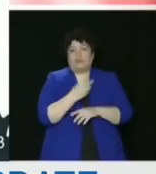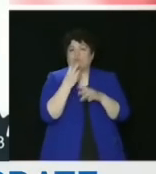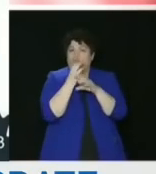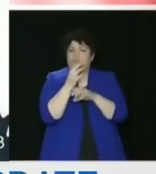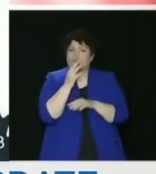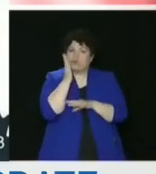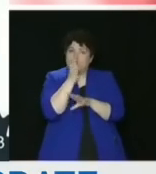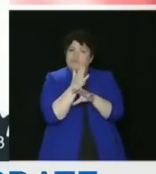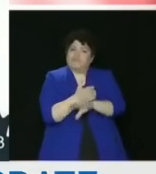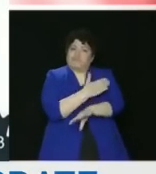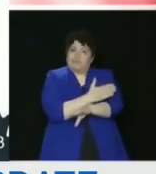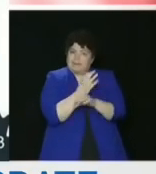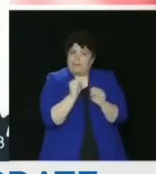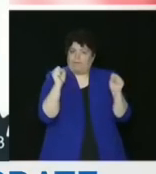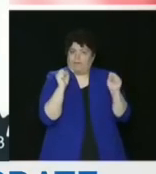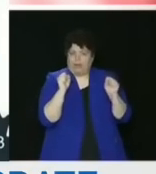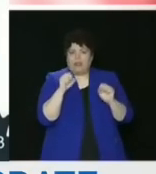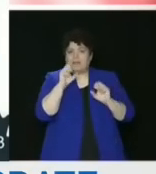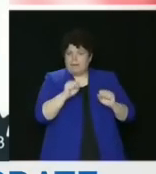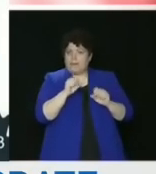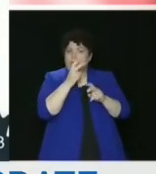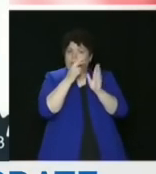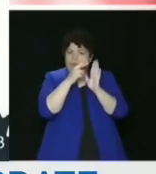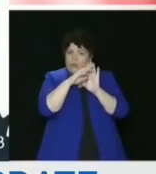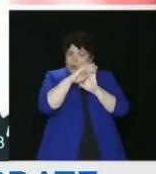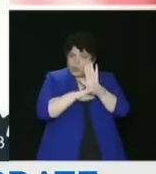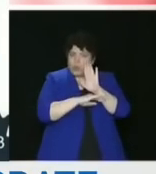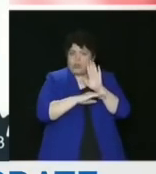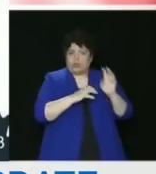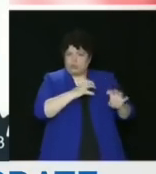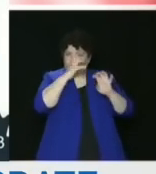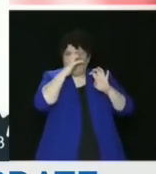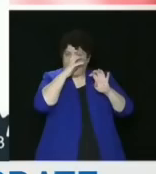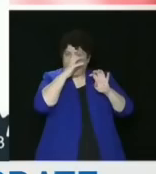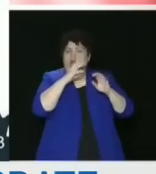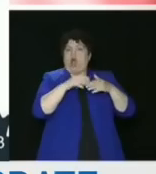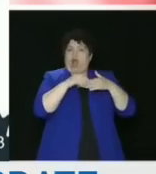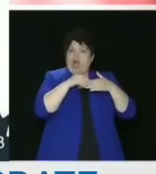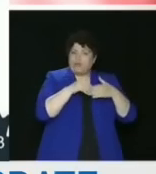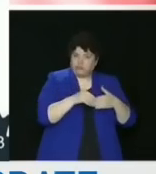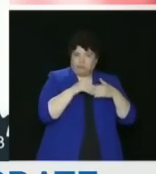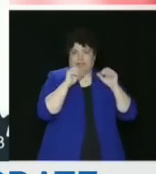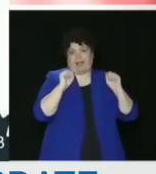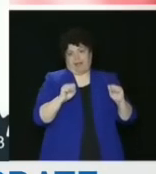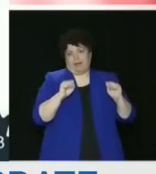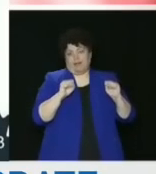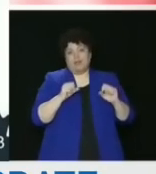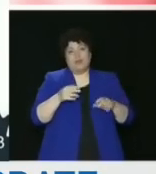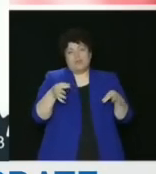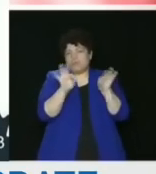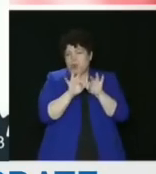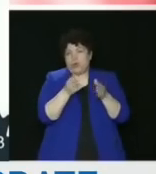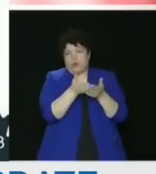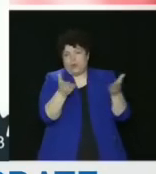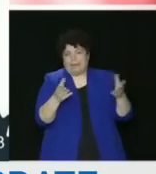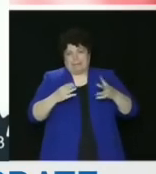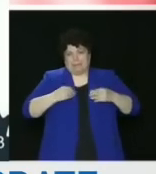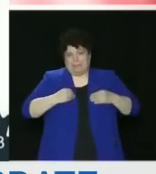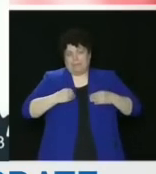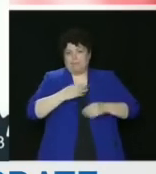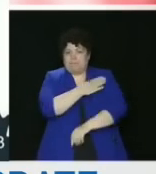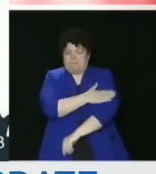restrictives. restrictive C'est public pourquoi il health est measures. très important de se That is why relever les it is manches so et de se important faire to roll vacciner. up our sleeves and get